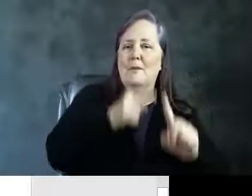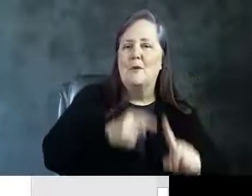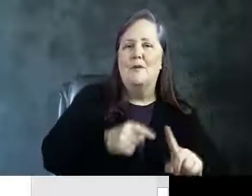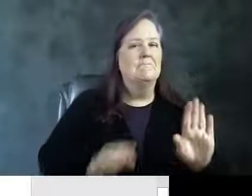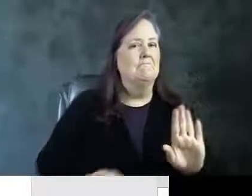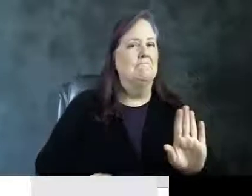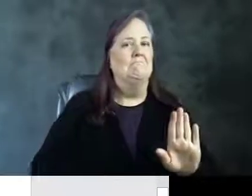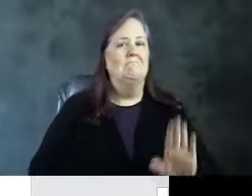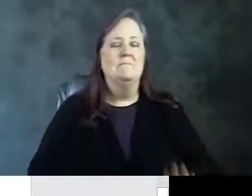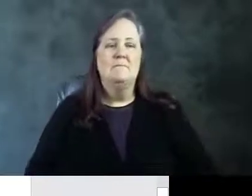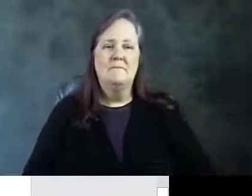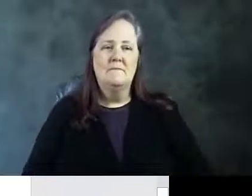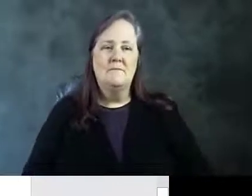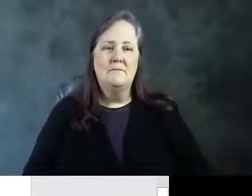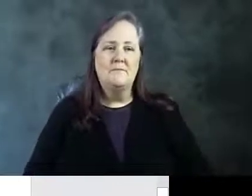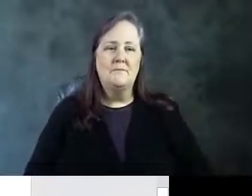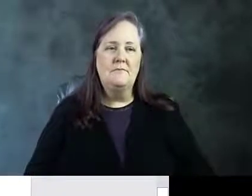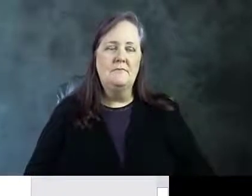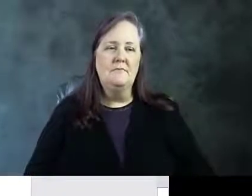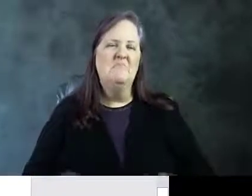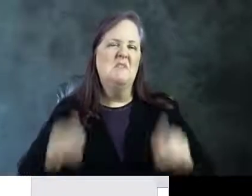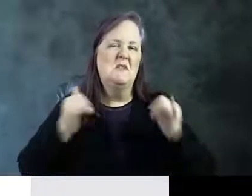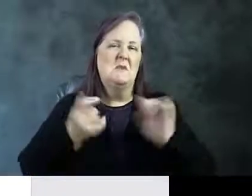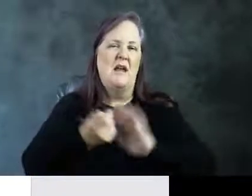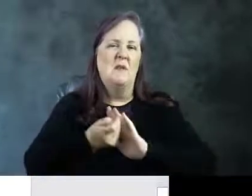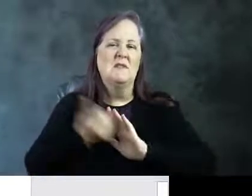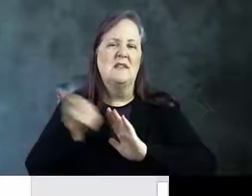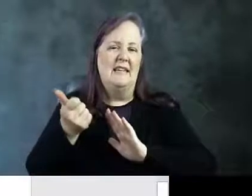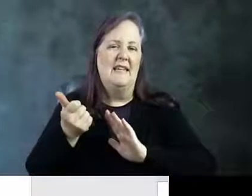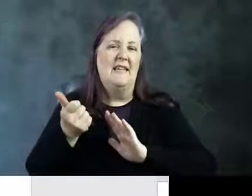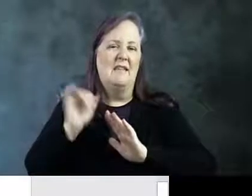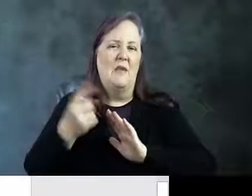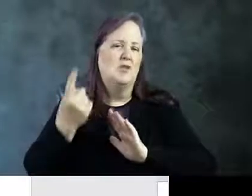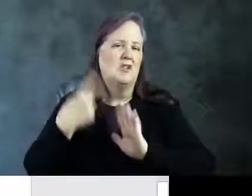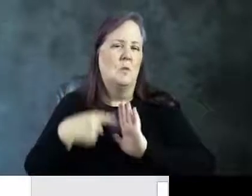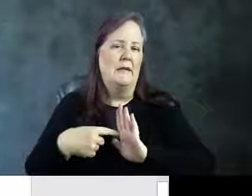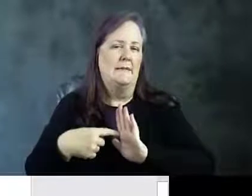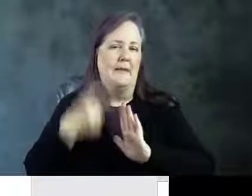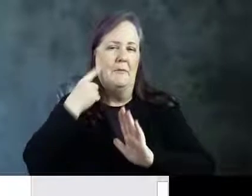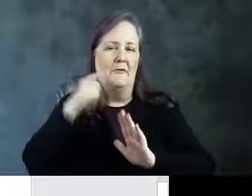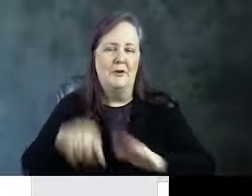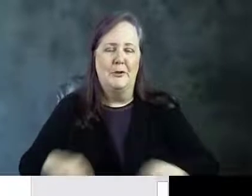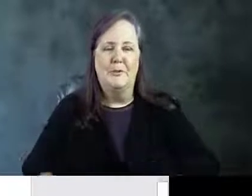I'm going to go ahead and delete all of that. That was just an example for you.